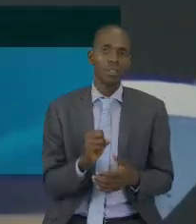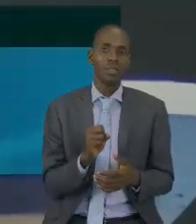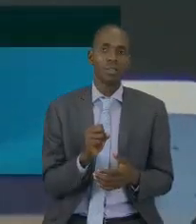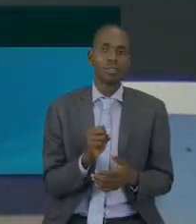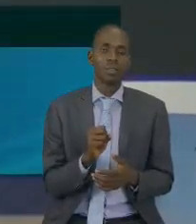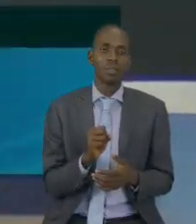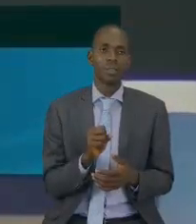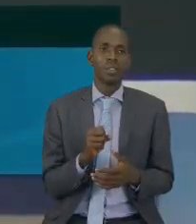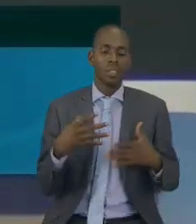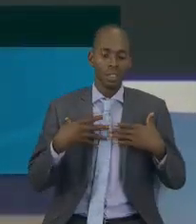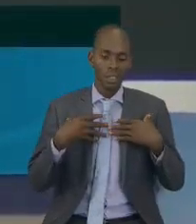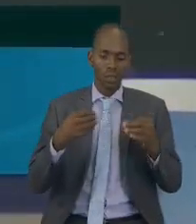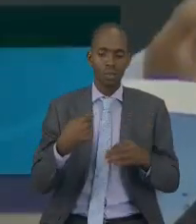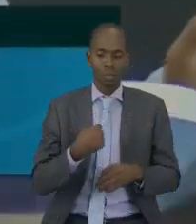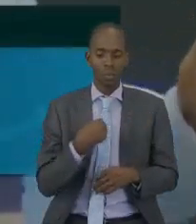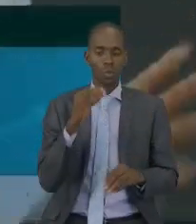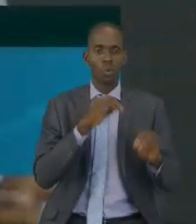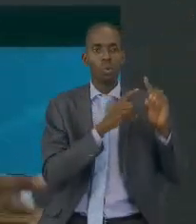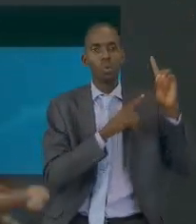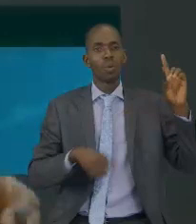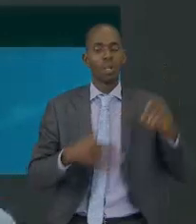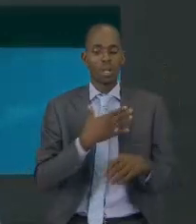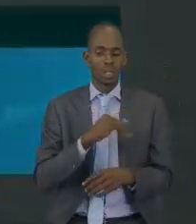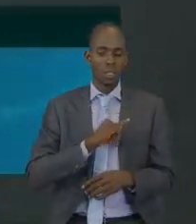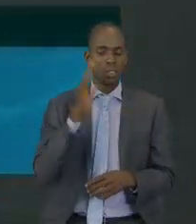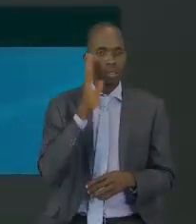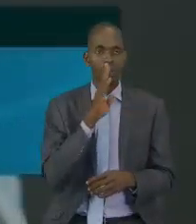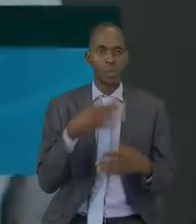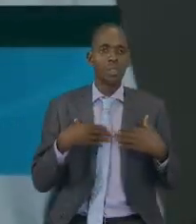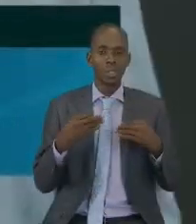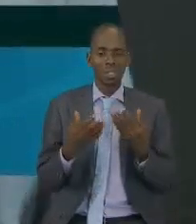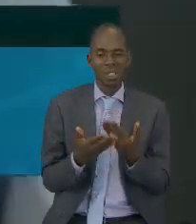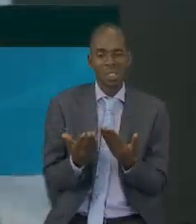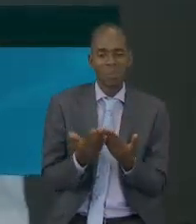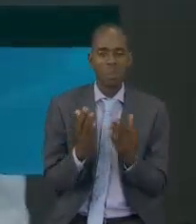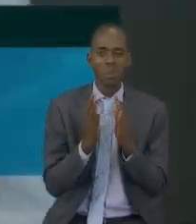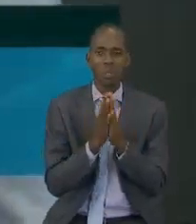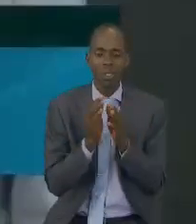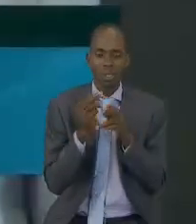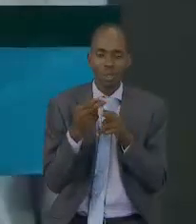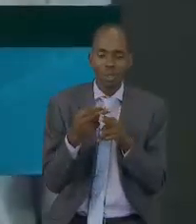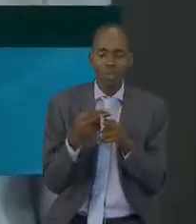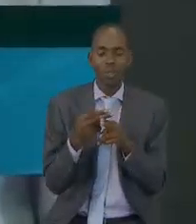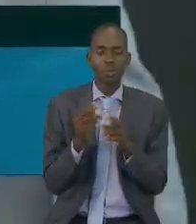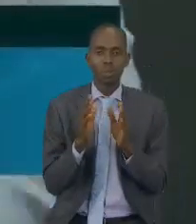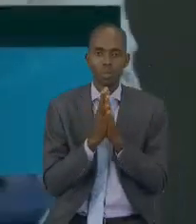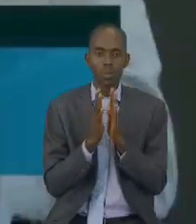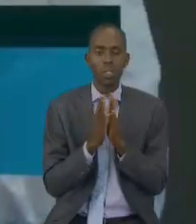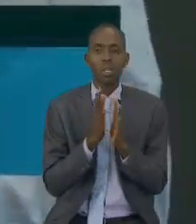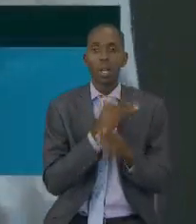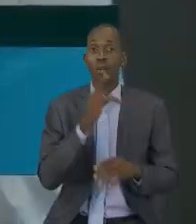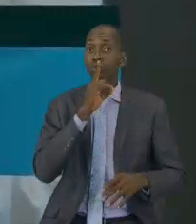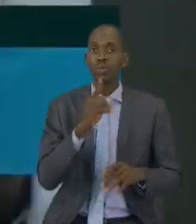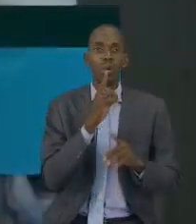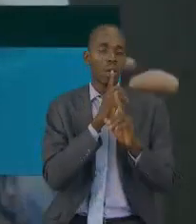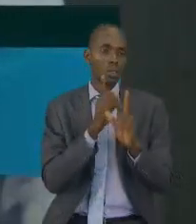me, O Lord, and I shall be healed. Simple prayer, sure answer. Simple